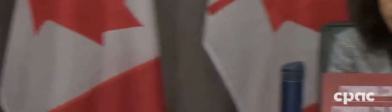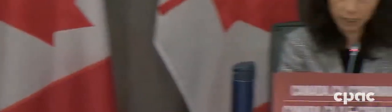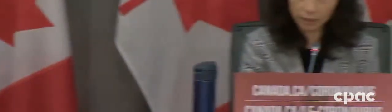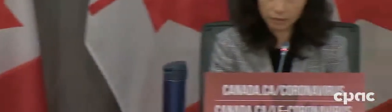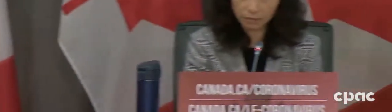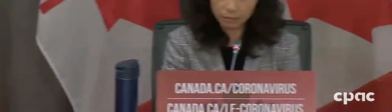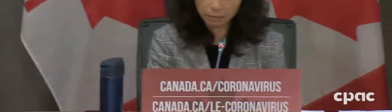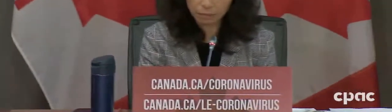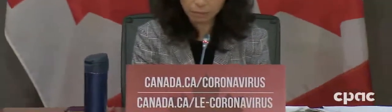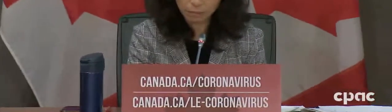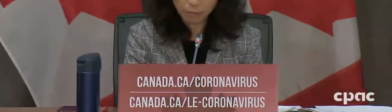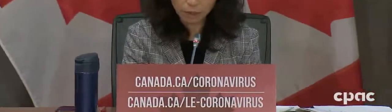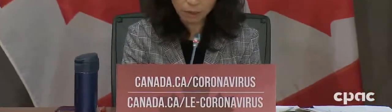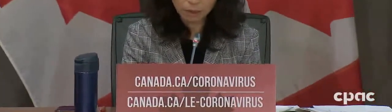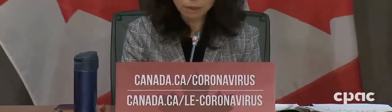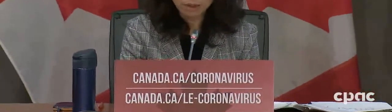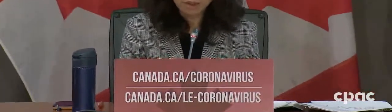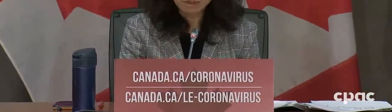Slide 8.